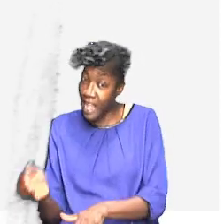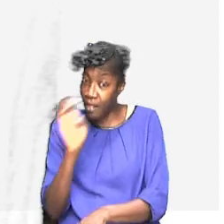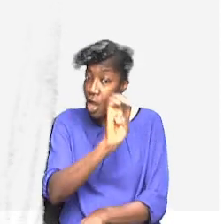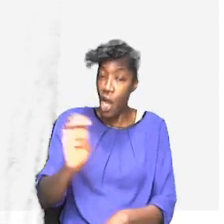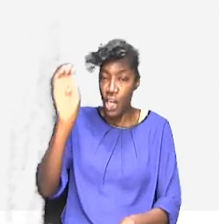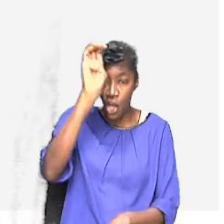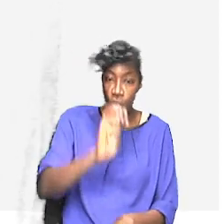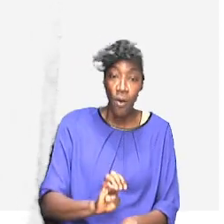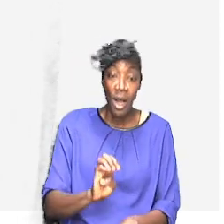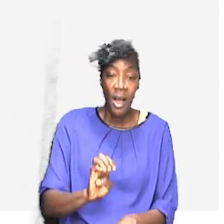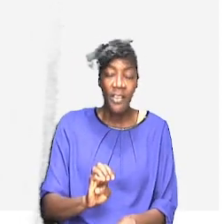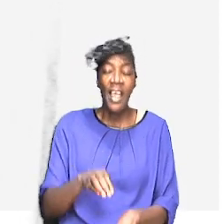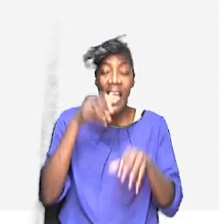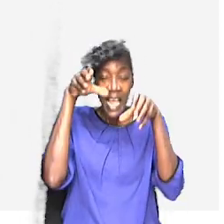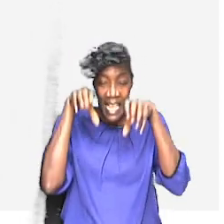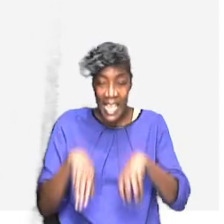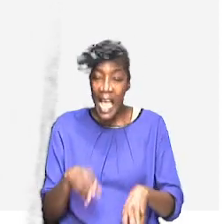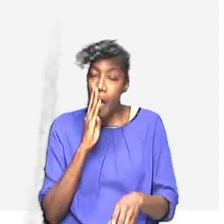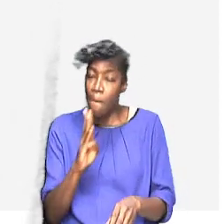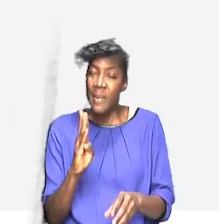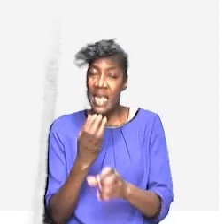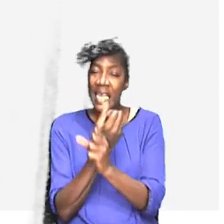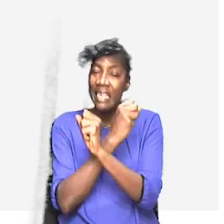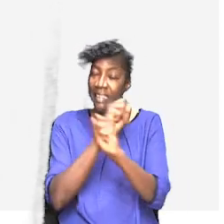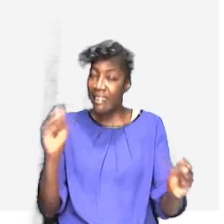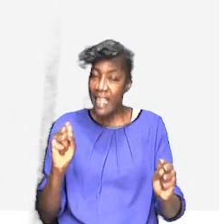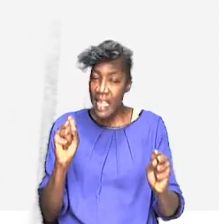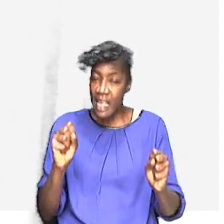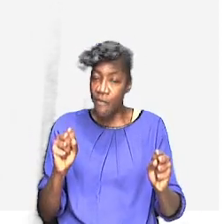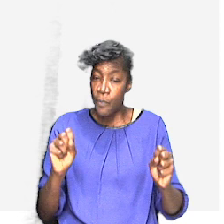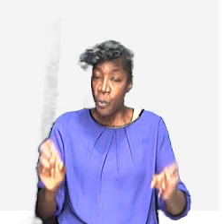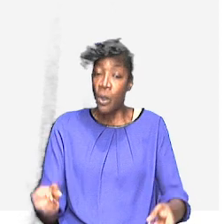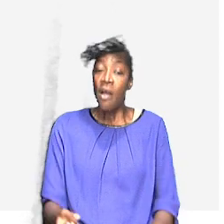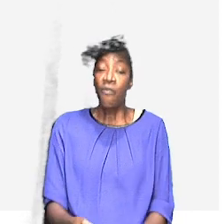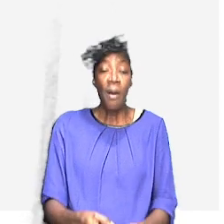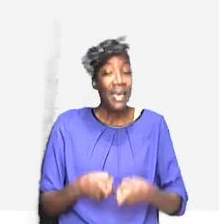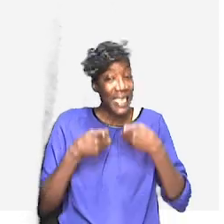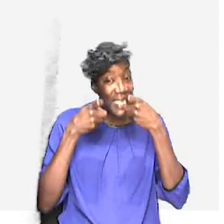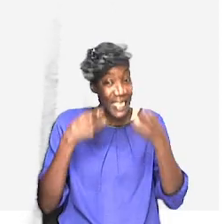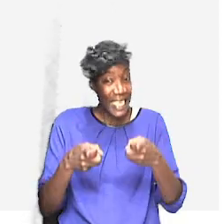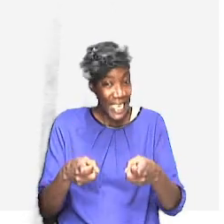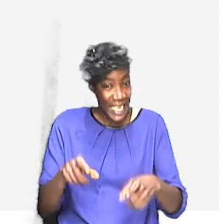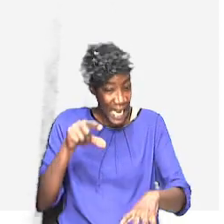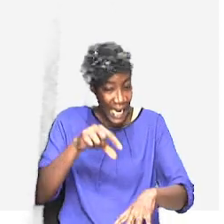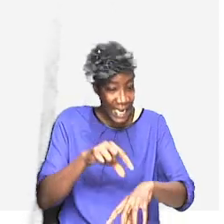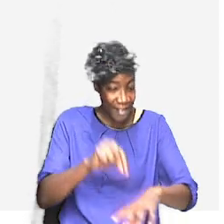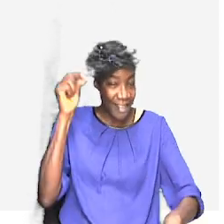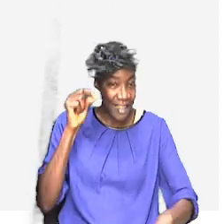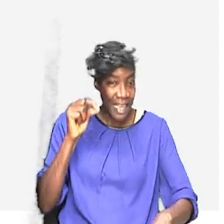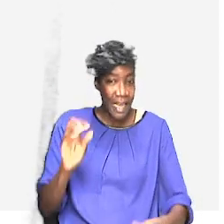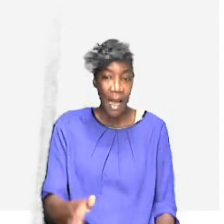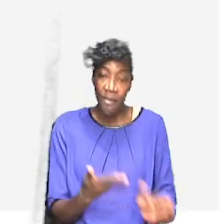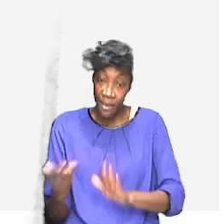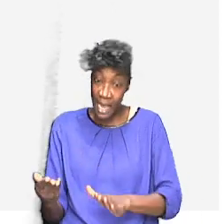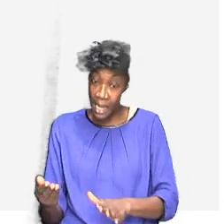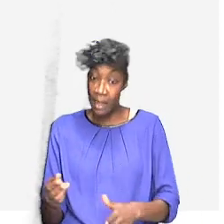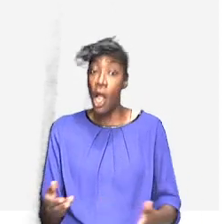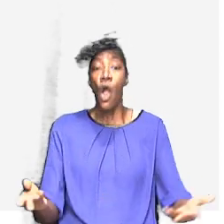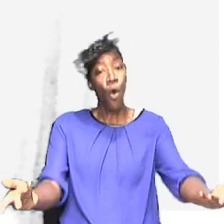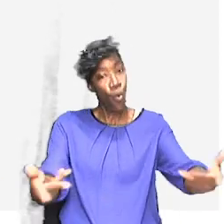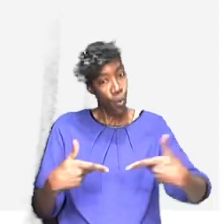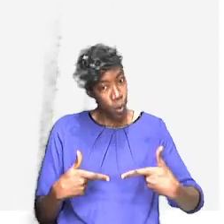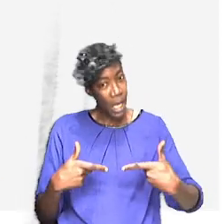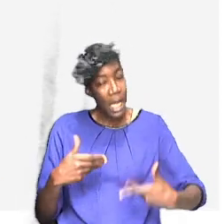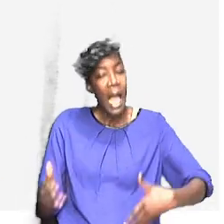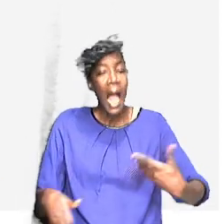be saved from the sin or the sting of death. Praise God. So we are happy that Jesus